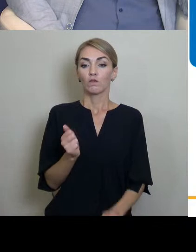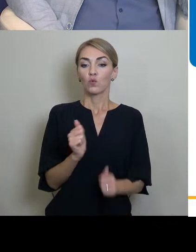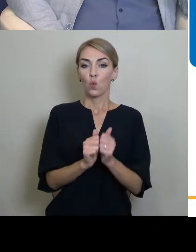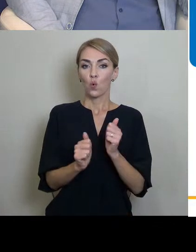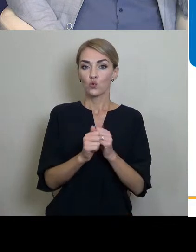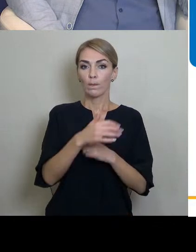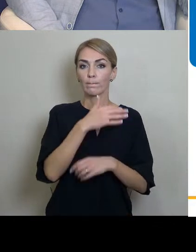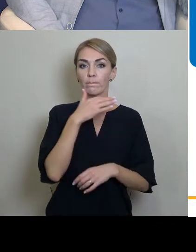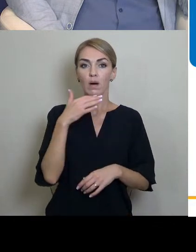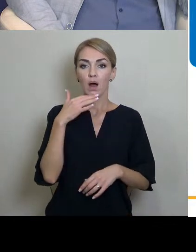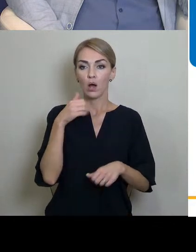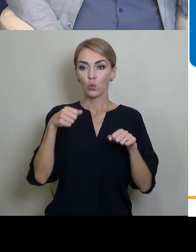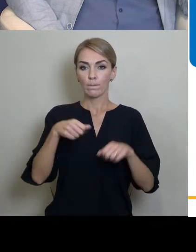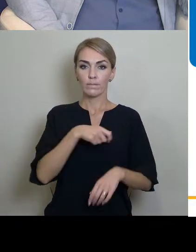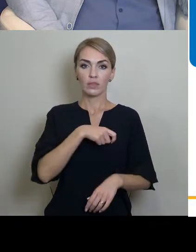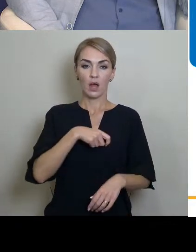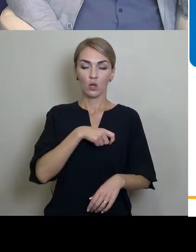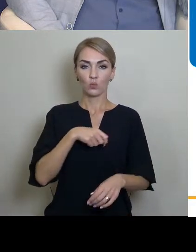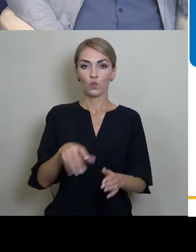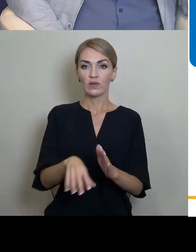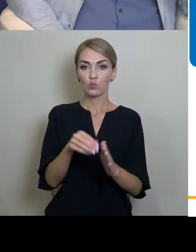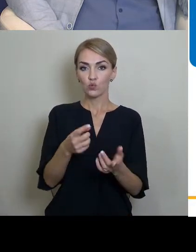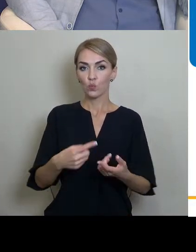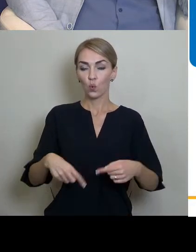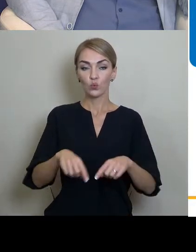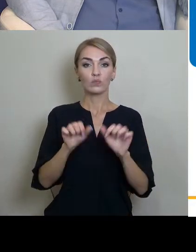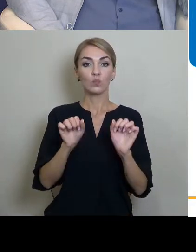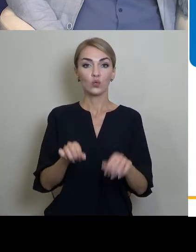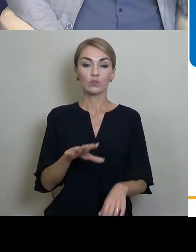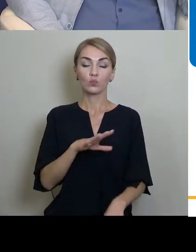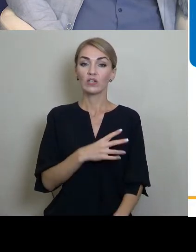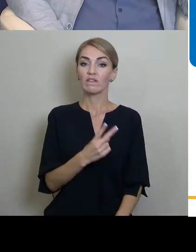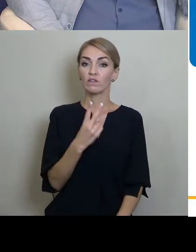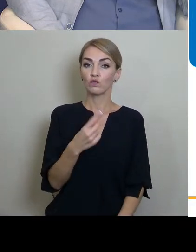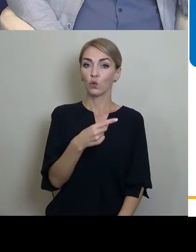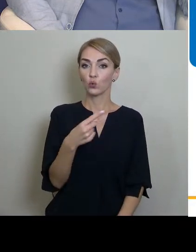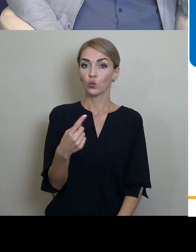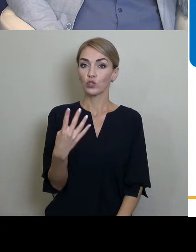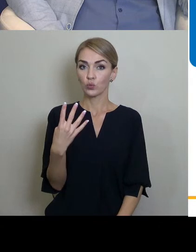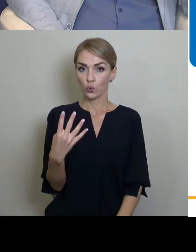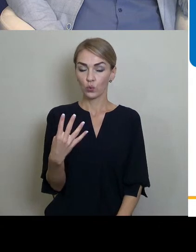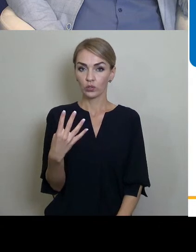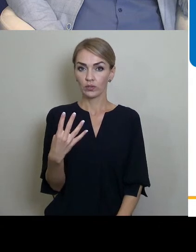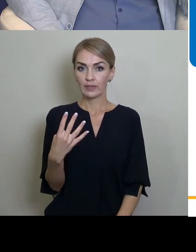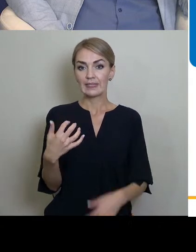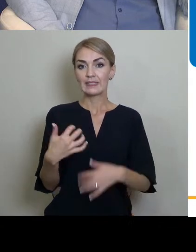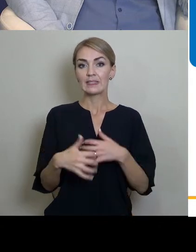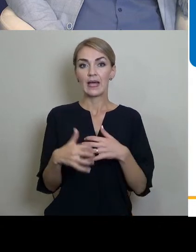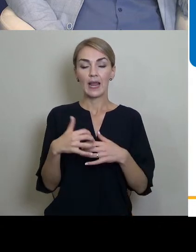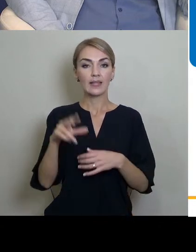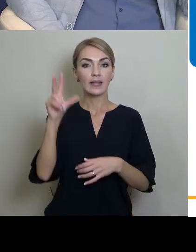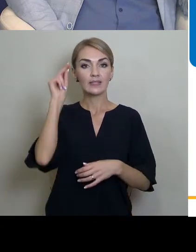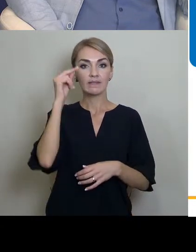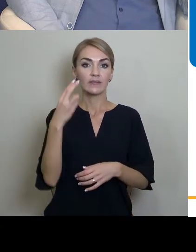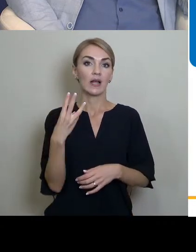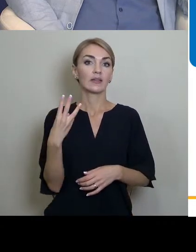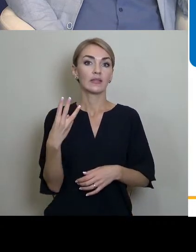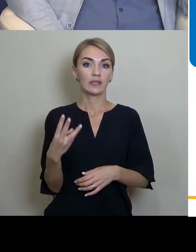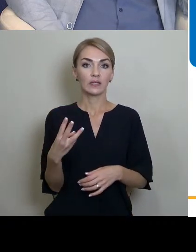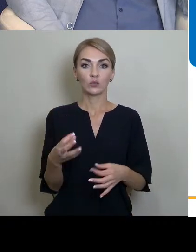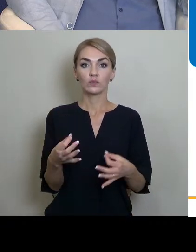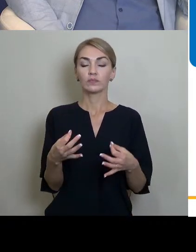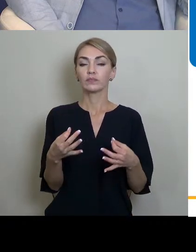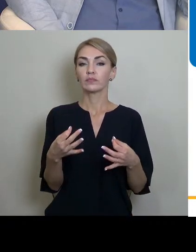Since each multi-mandate constituency can have 2 or until 4